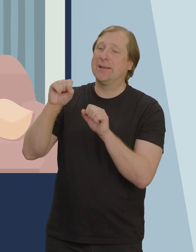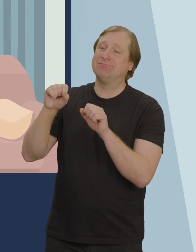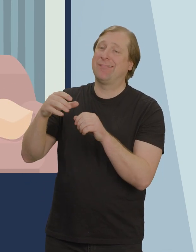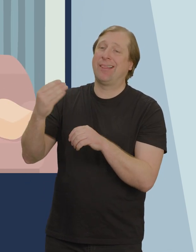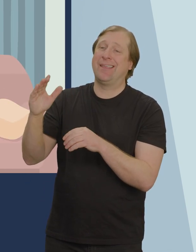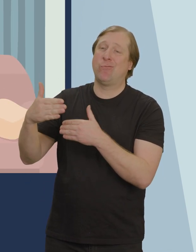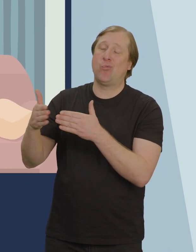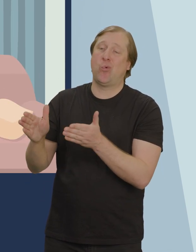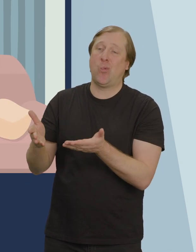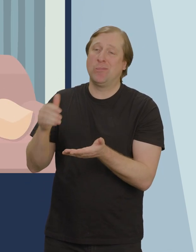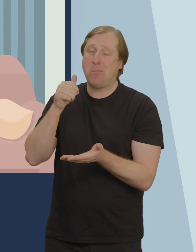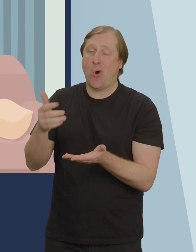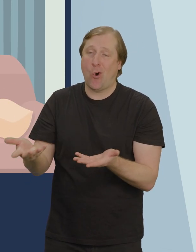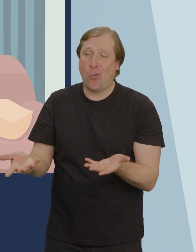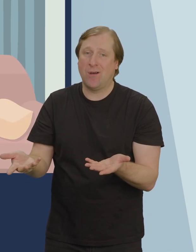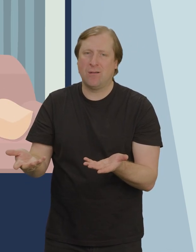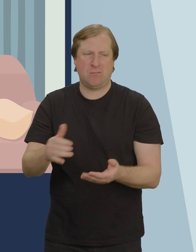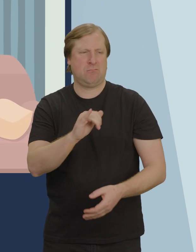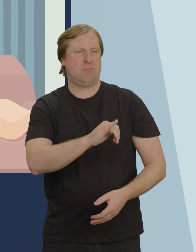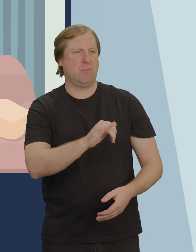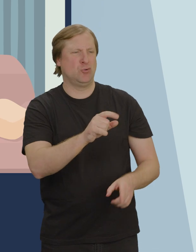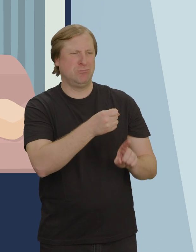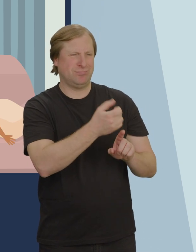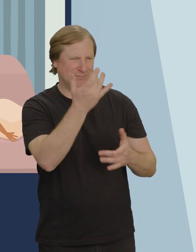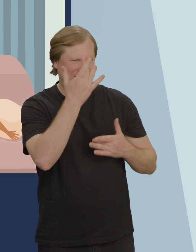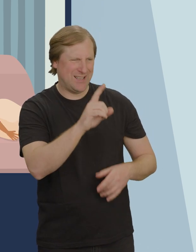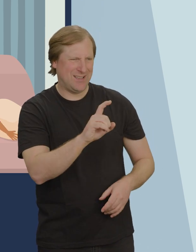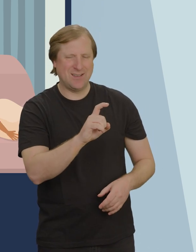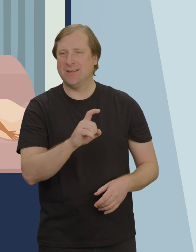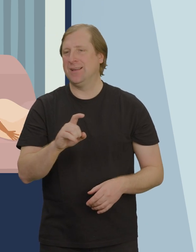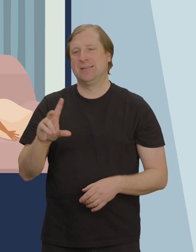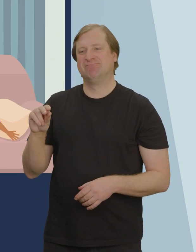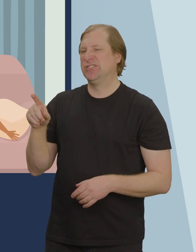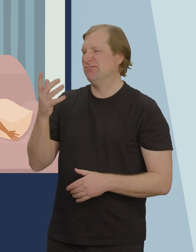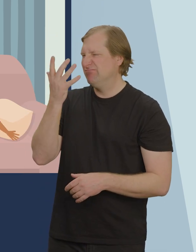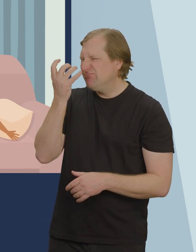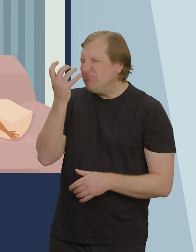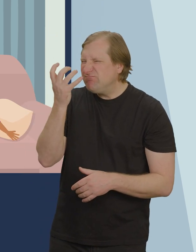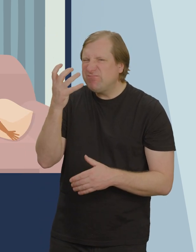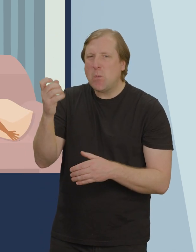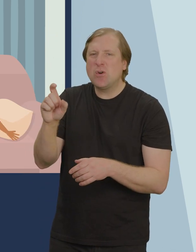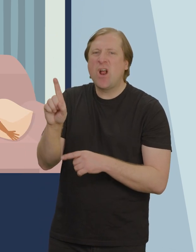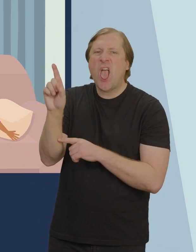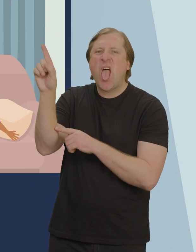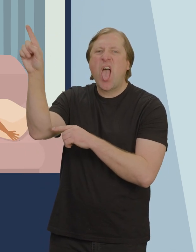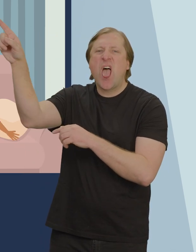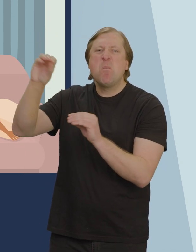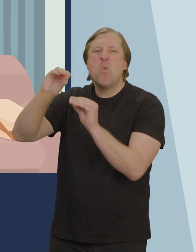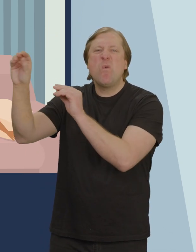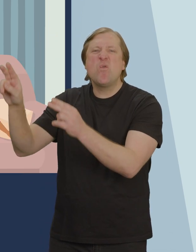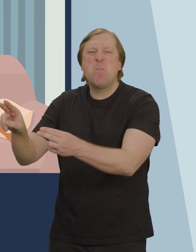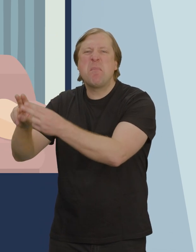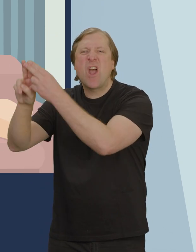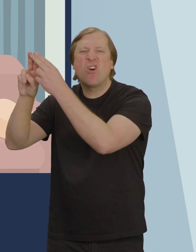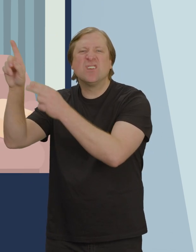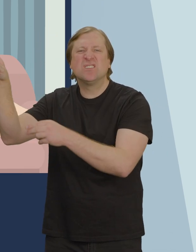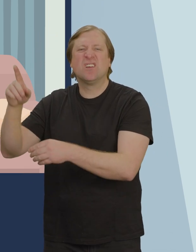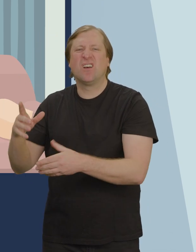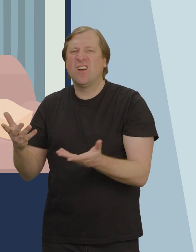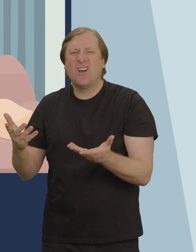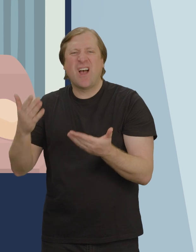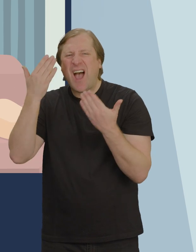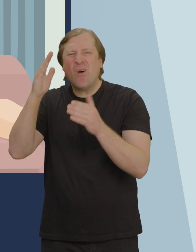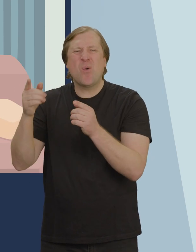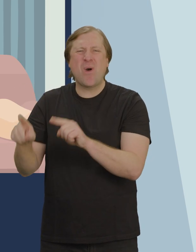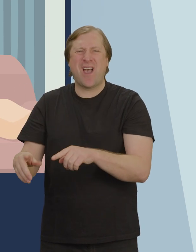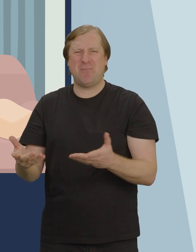come out of her room by tomorrow. Oh, is she sick? Worse. She's angry and wants to move to Paris to become a detective. Honestly,